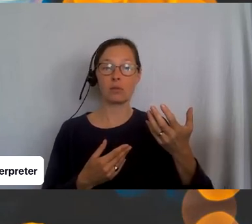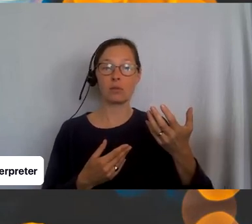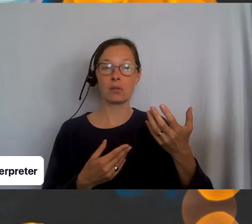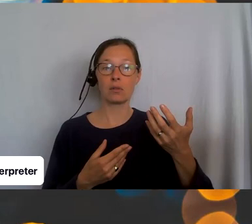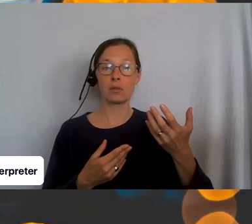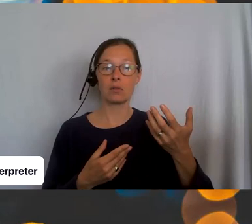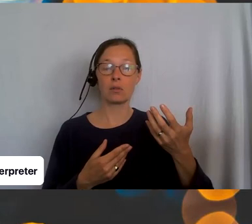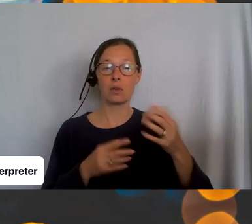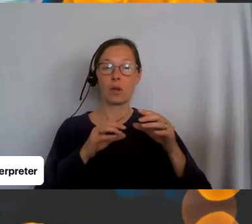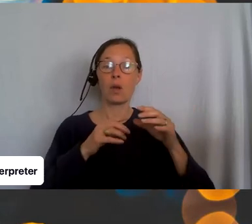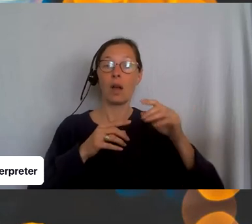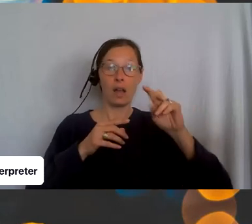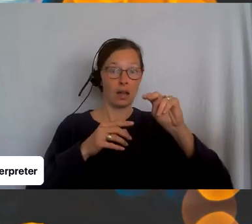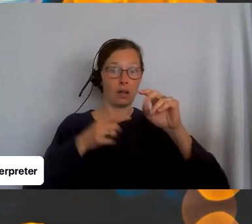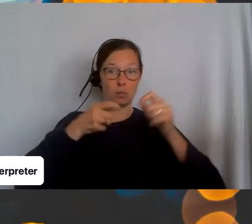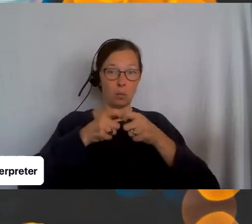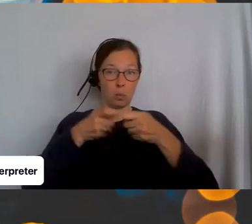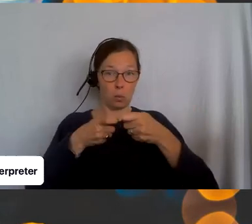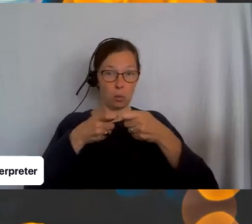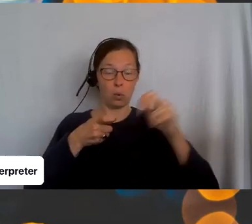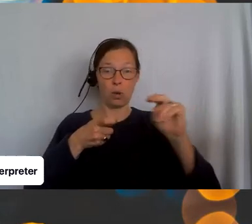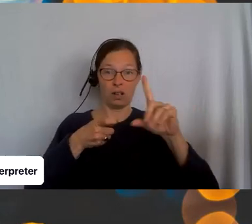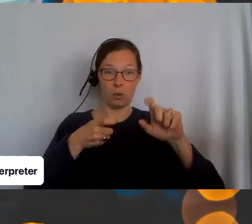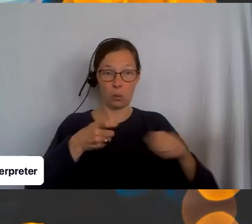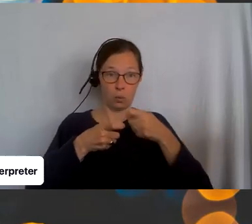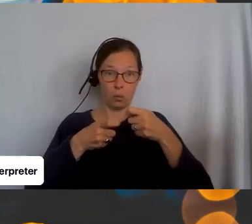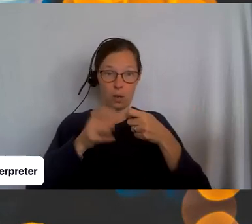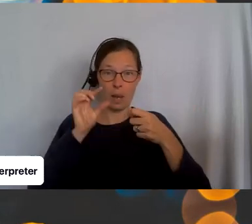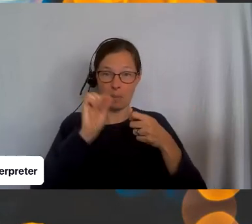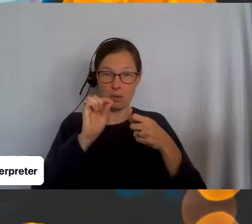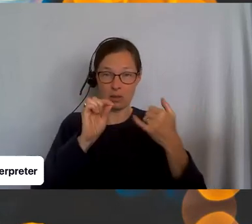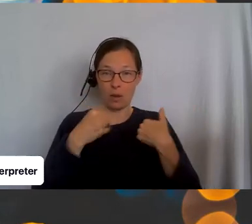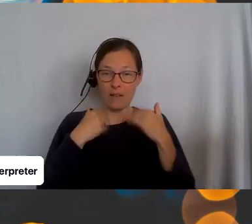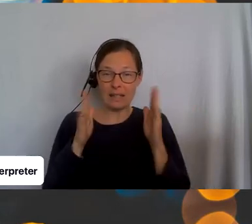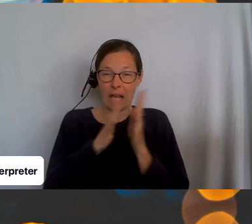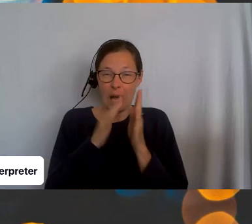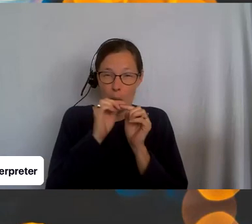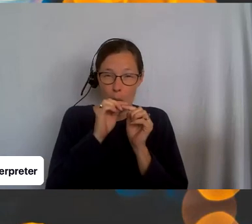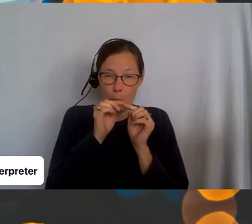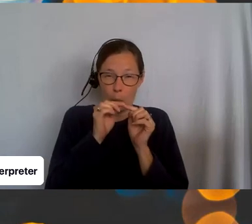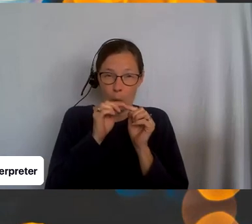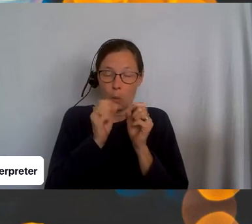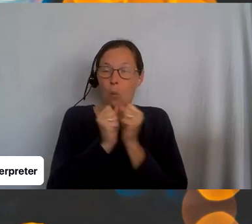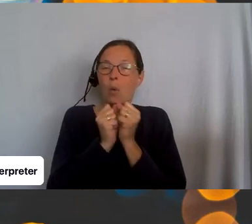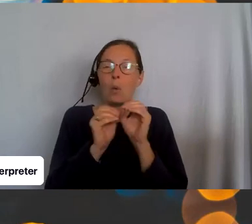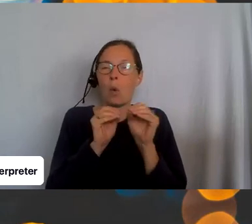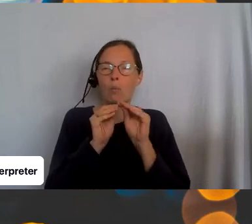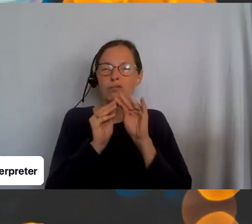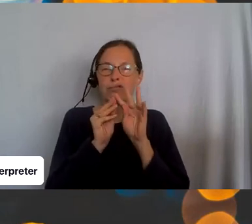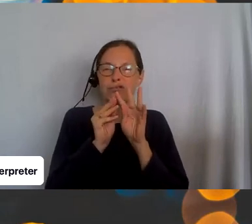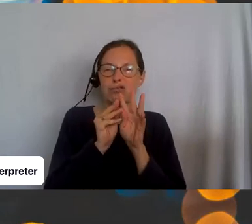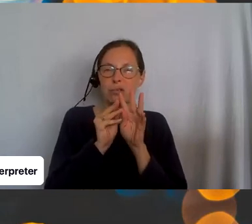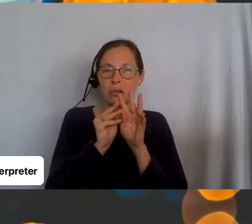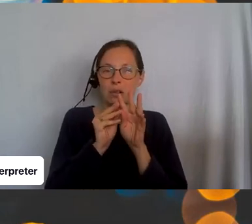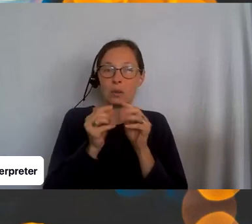over the needle, pull it kind of taut, and then pinch it. And now you've got a tiny little loop without any end sticking out. And you just stick that